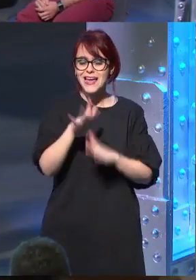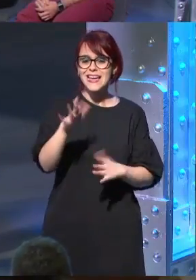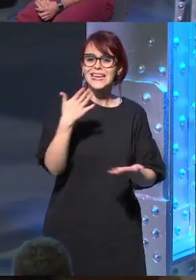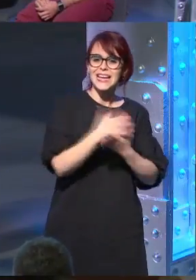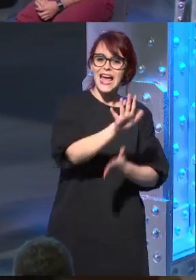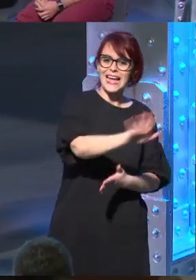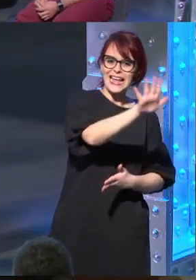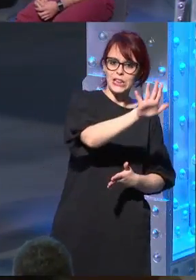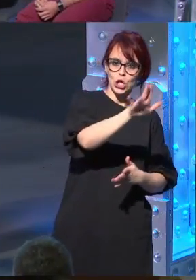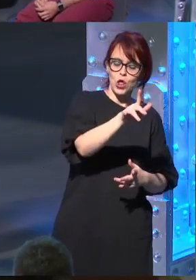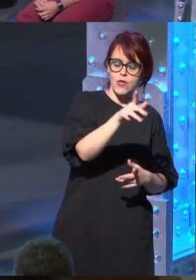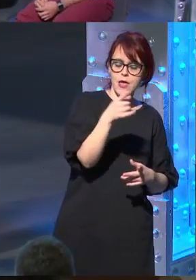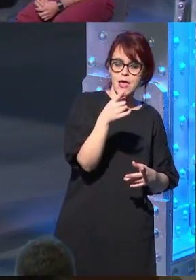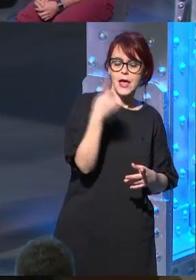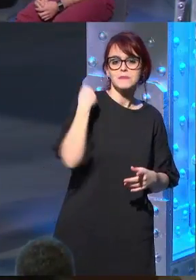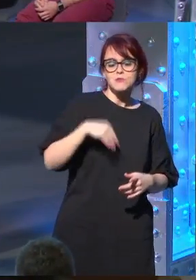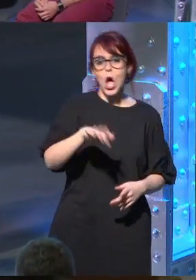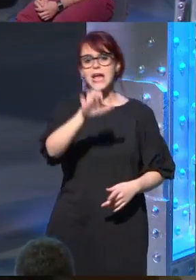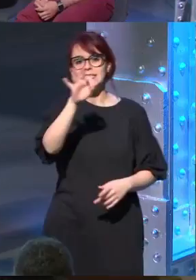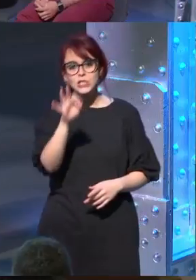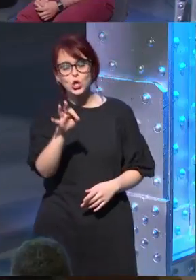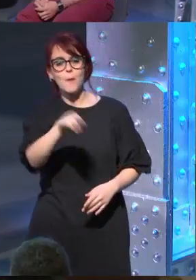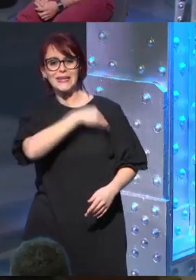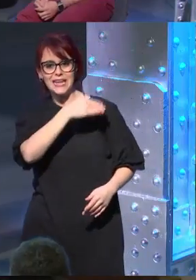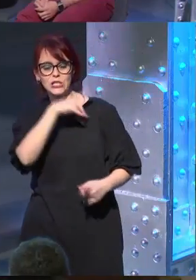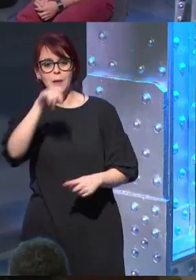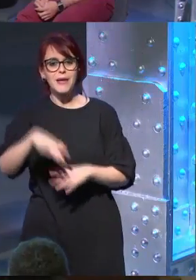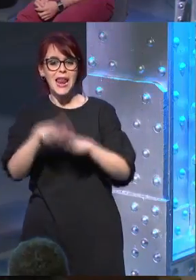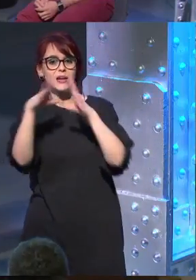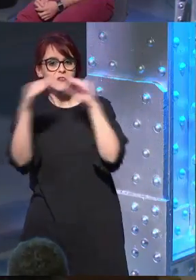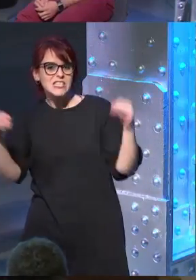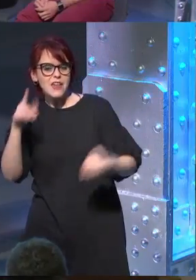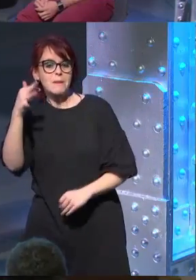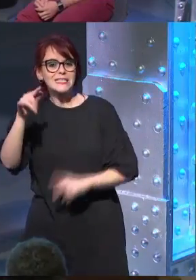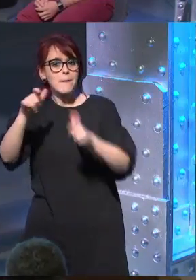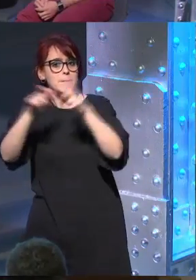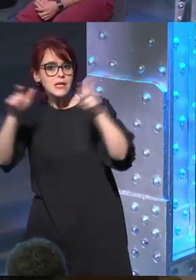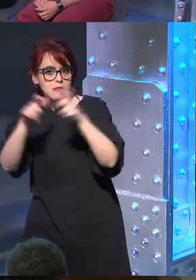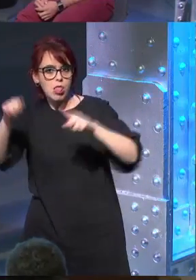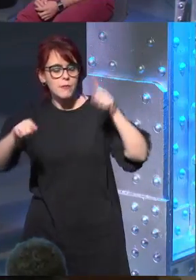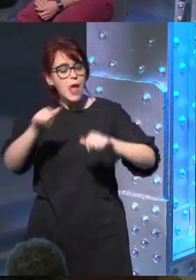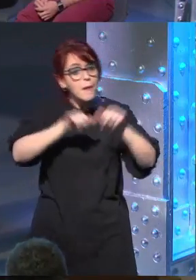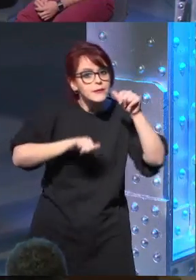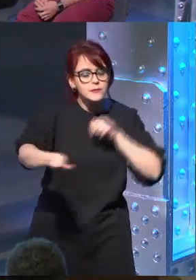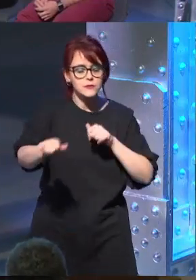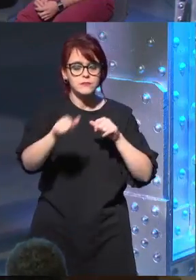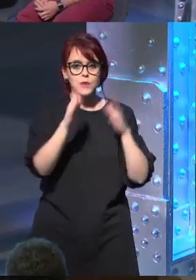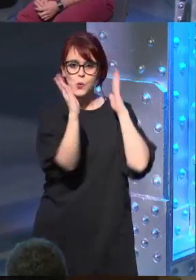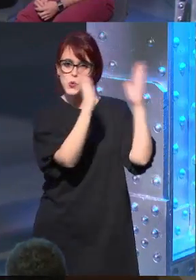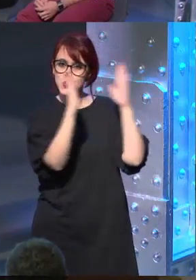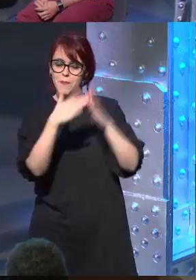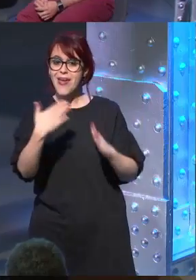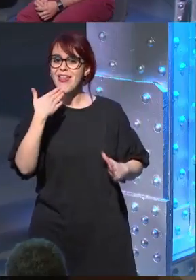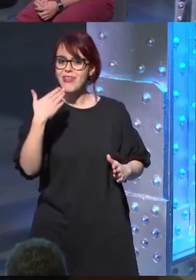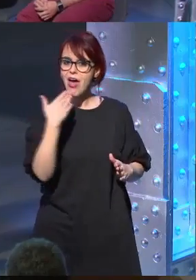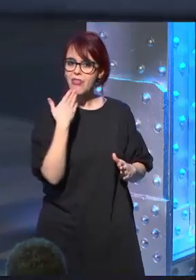Director, and our conferences range from first year in primary school up to